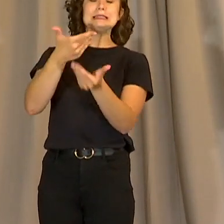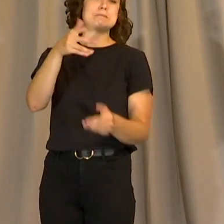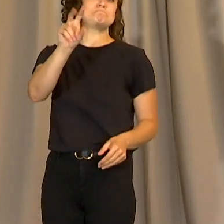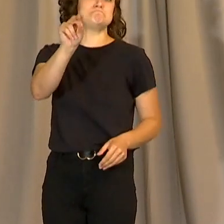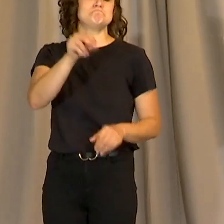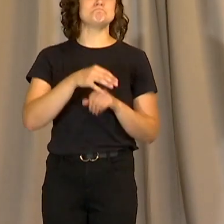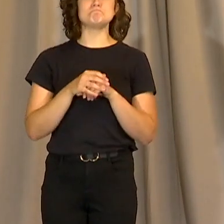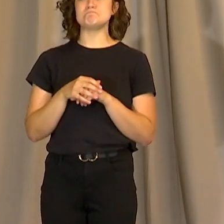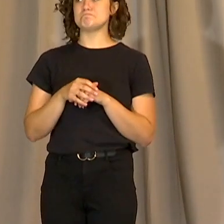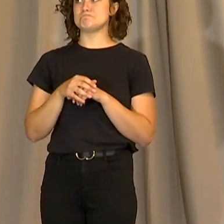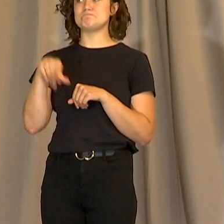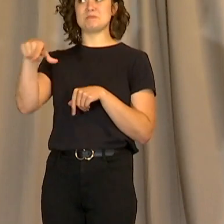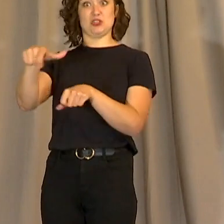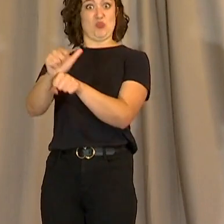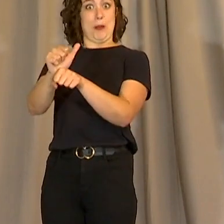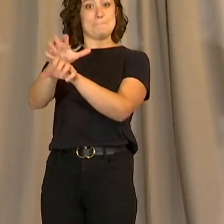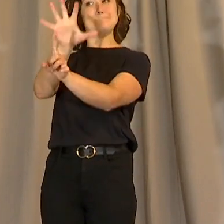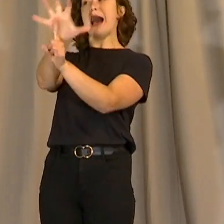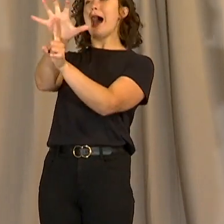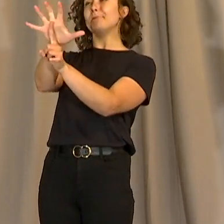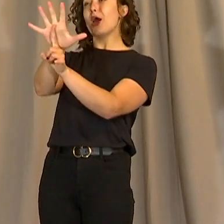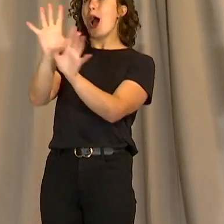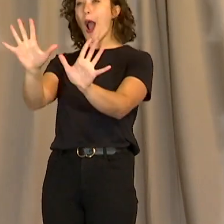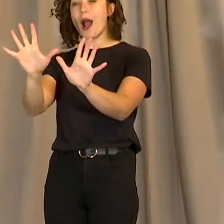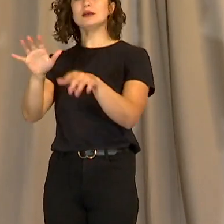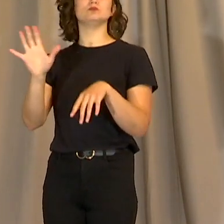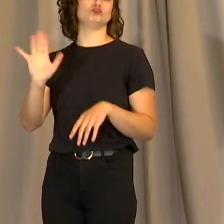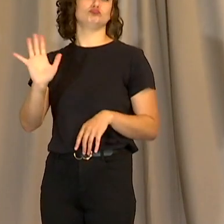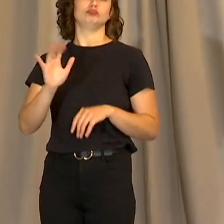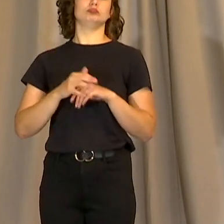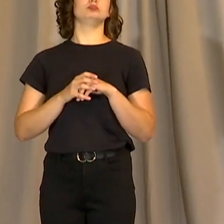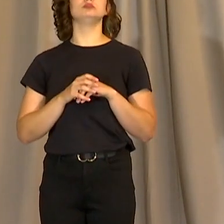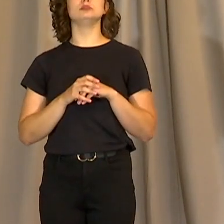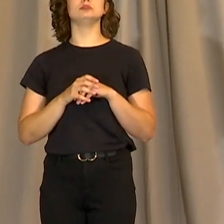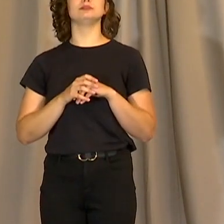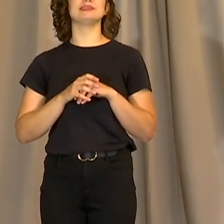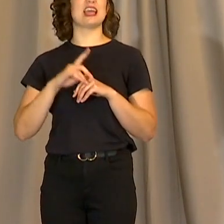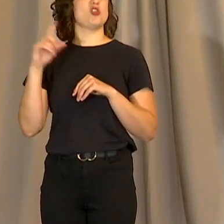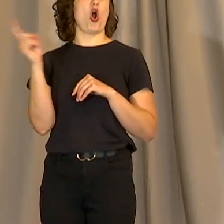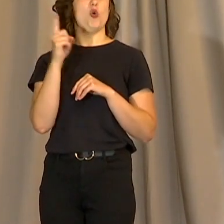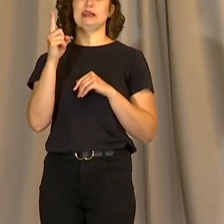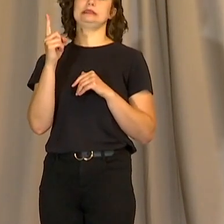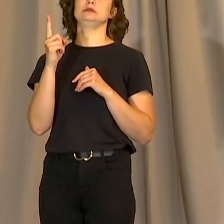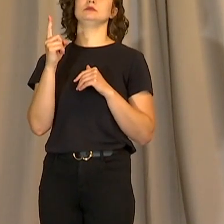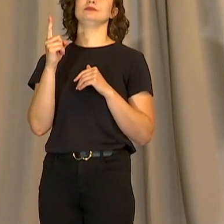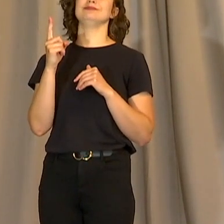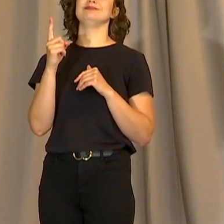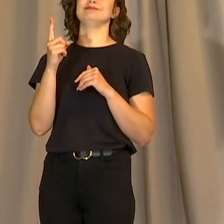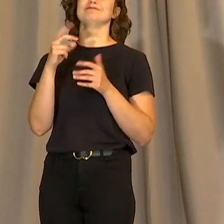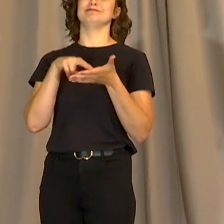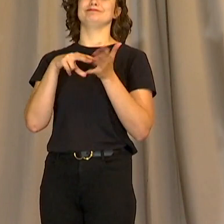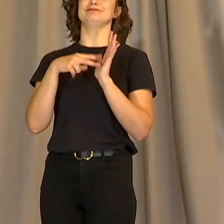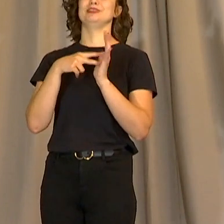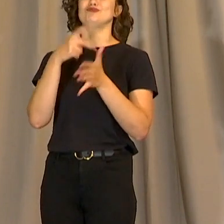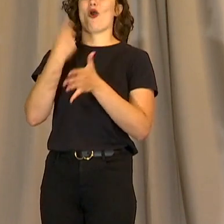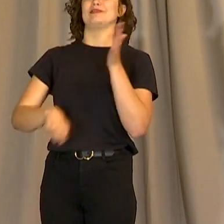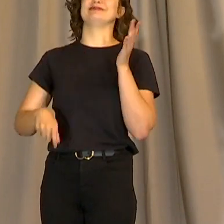it's popular work, and it always comes with the cost. All of you in this fight know that if